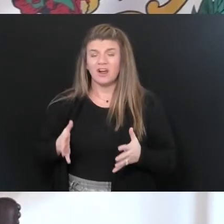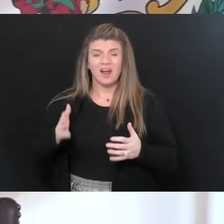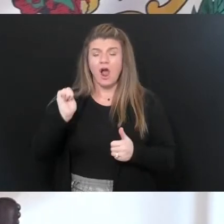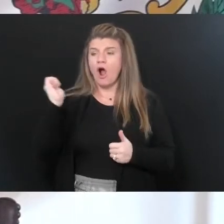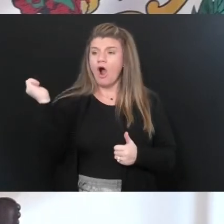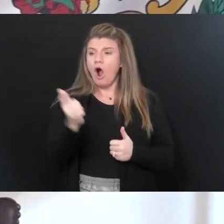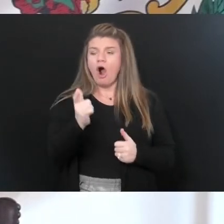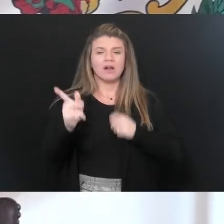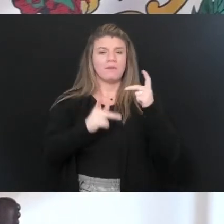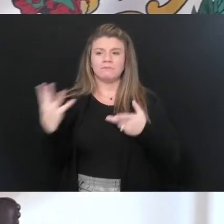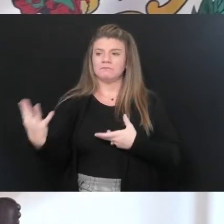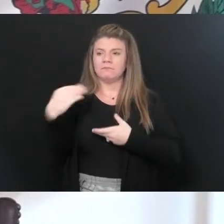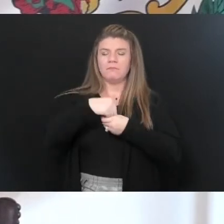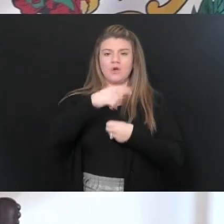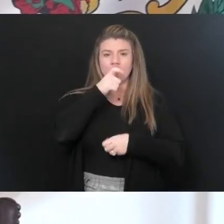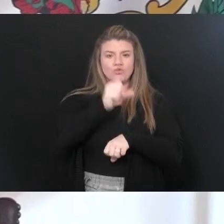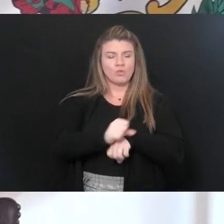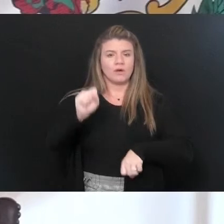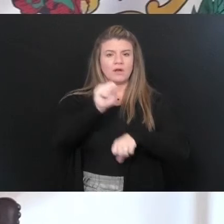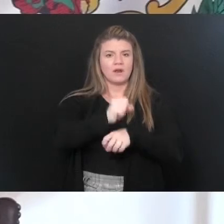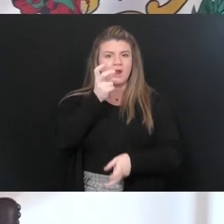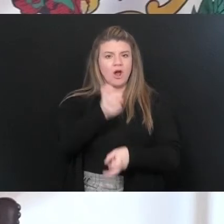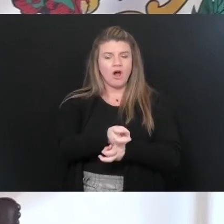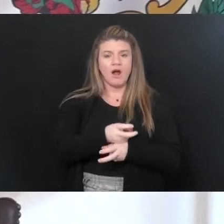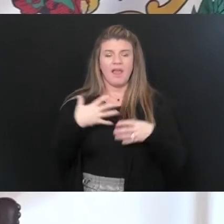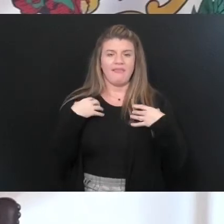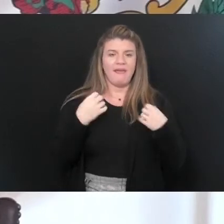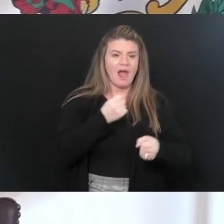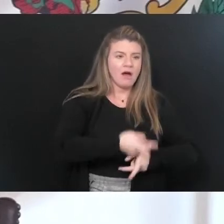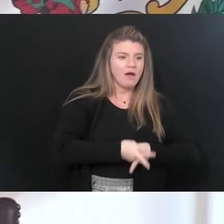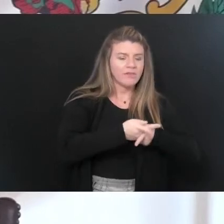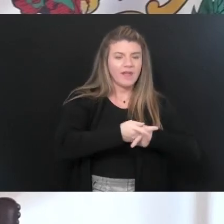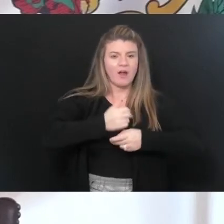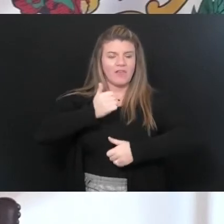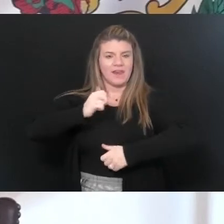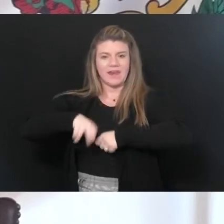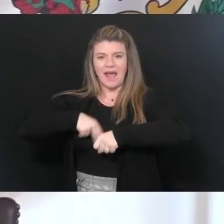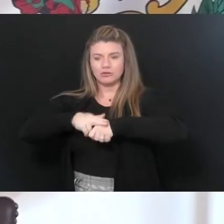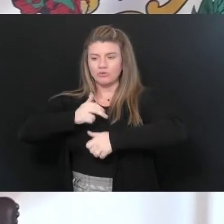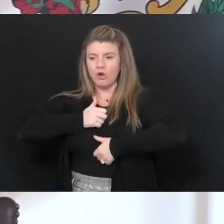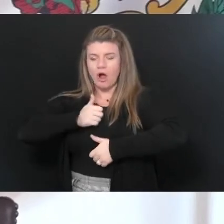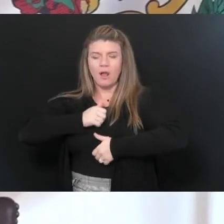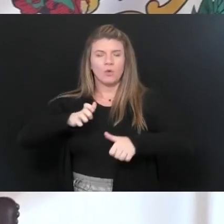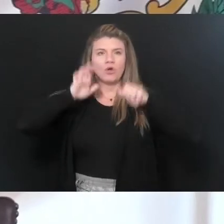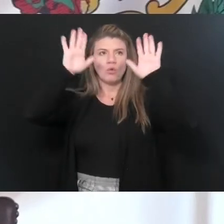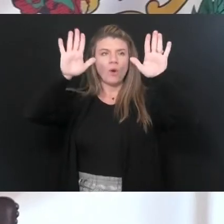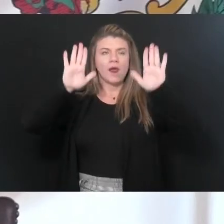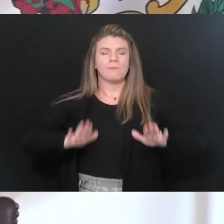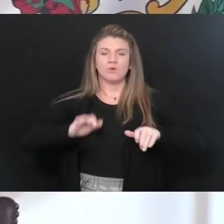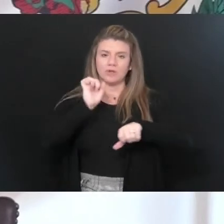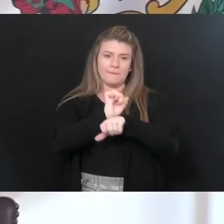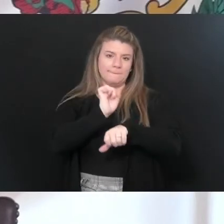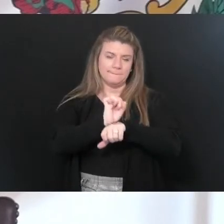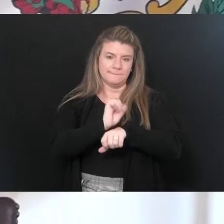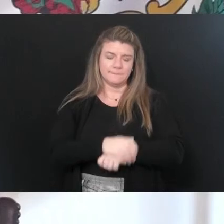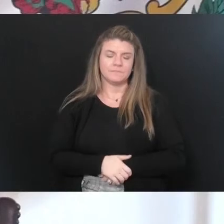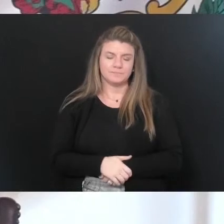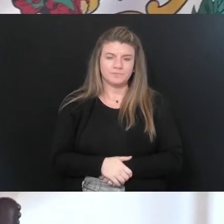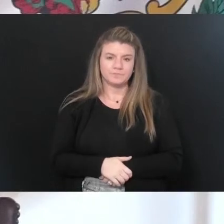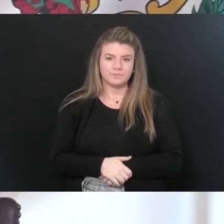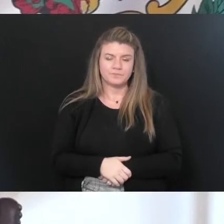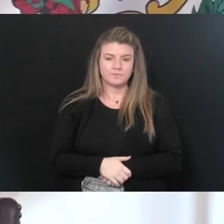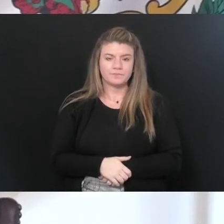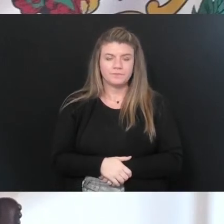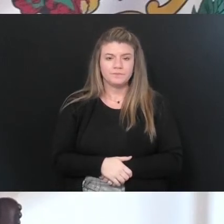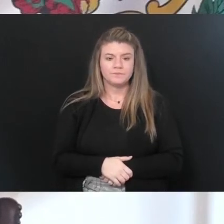in the licks, all the health care and guard and everything, incredible job. Incredible job. You know,